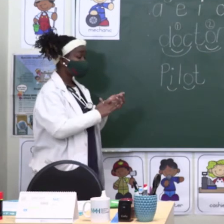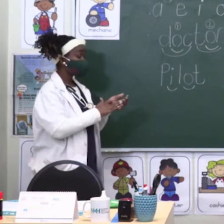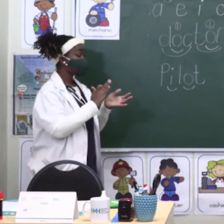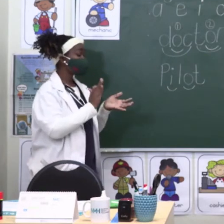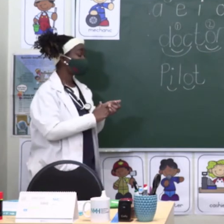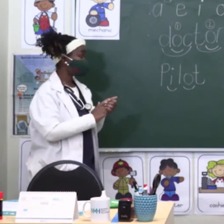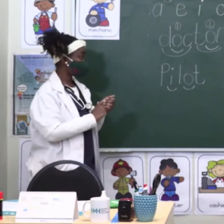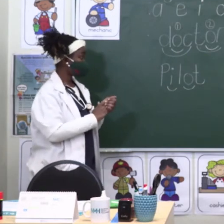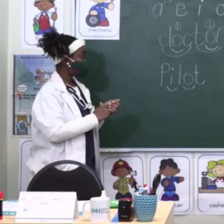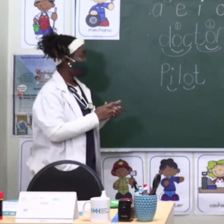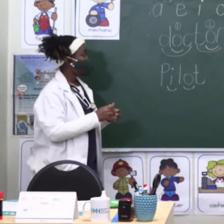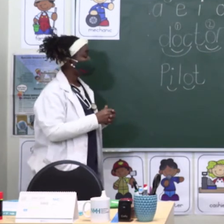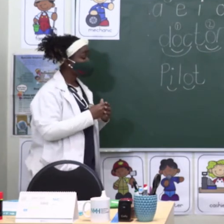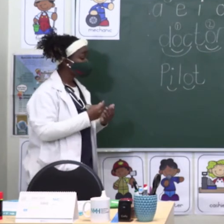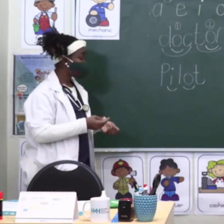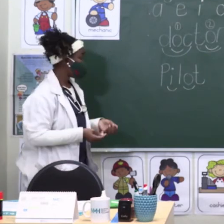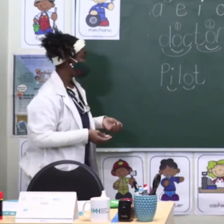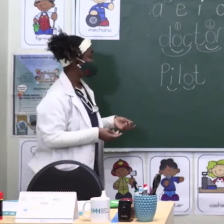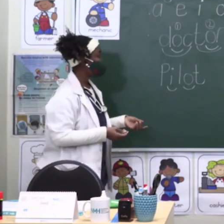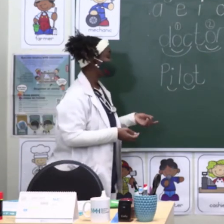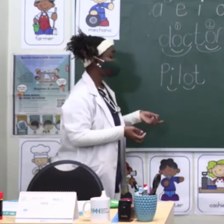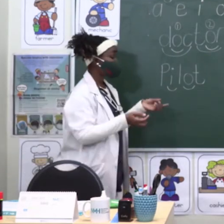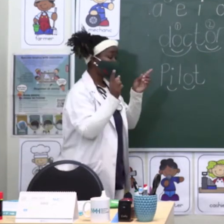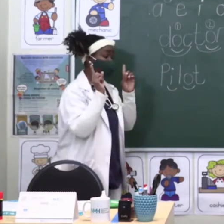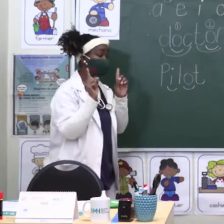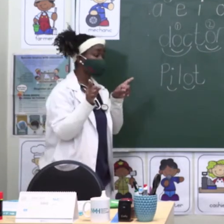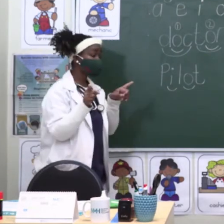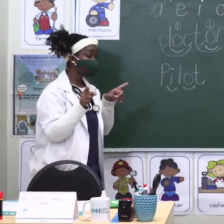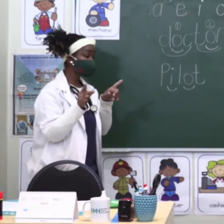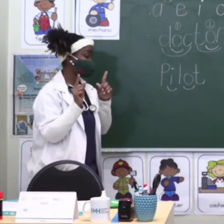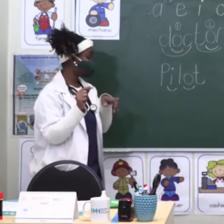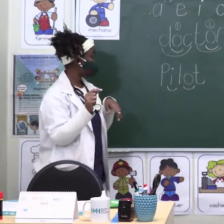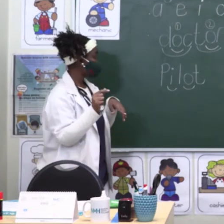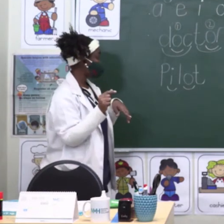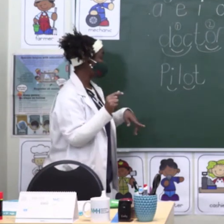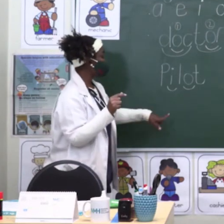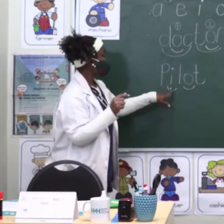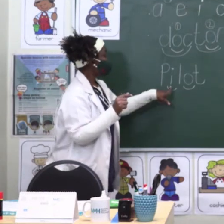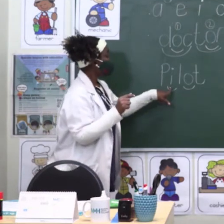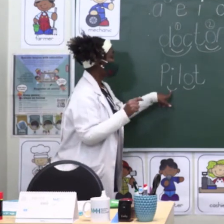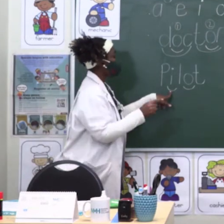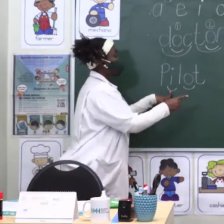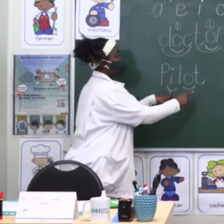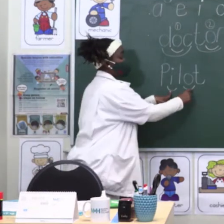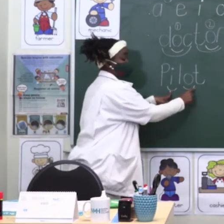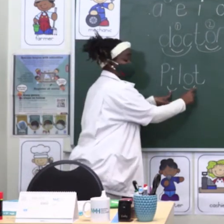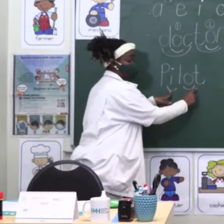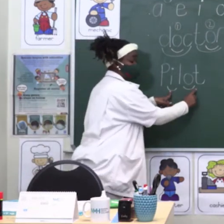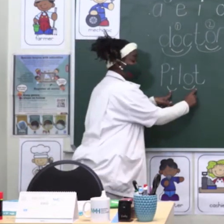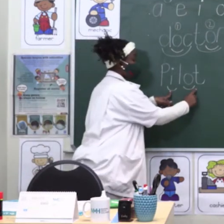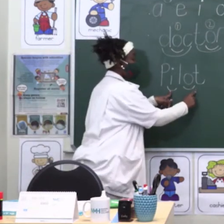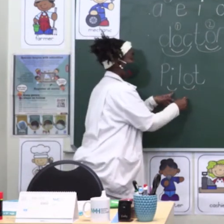into 2 syllables. But we said we normally put our little fingers, the index fingers, on our